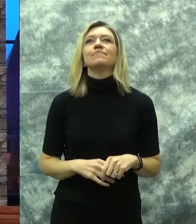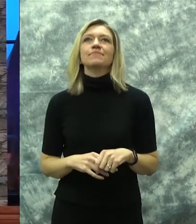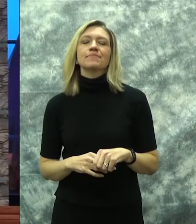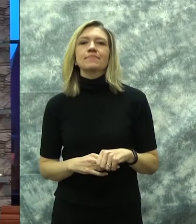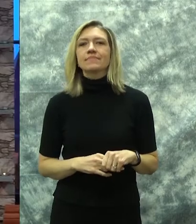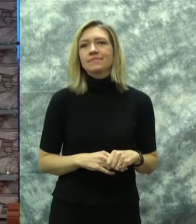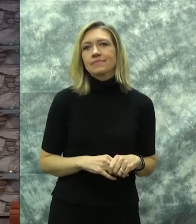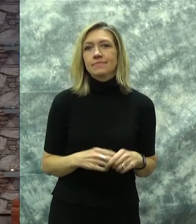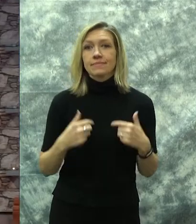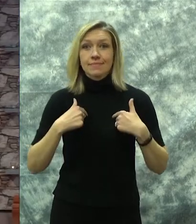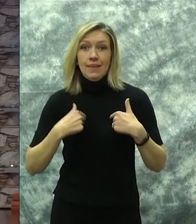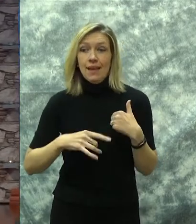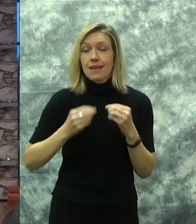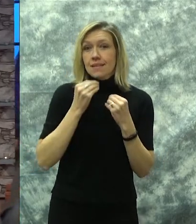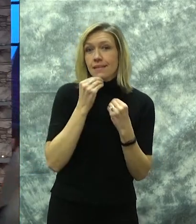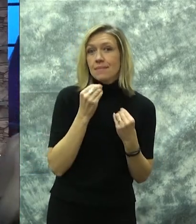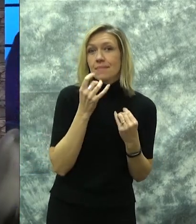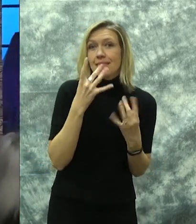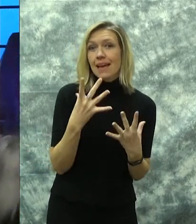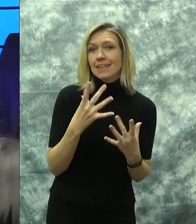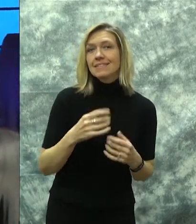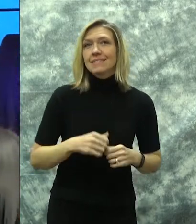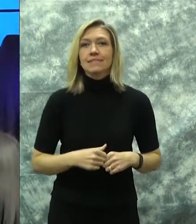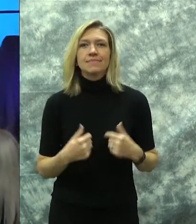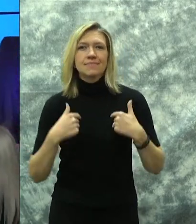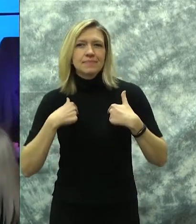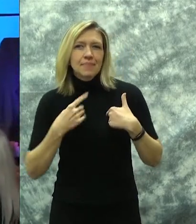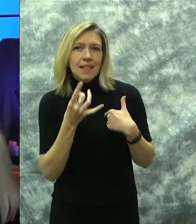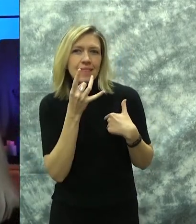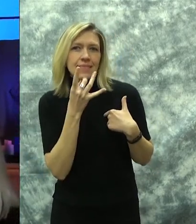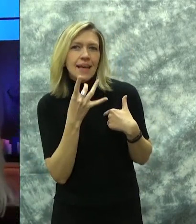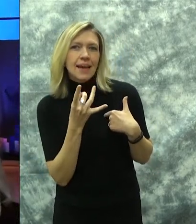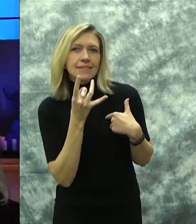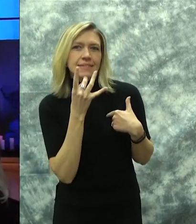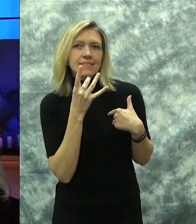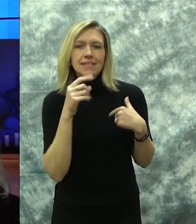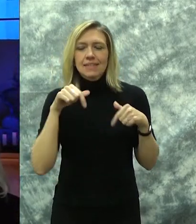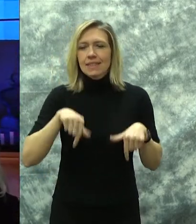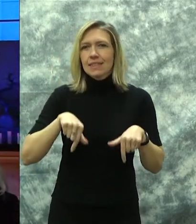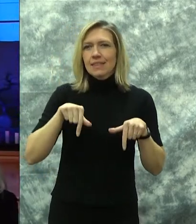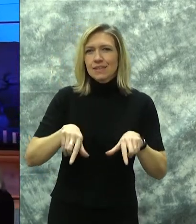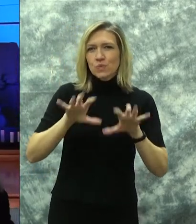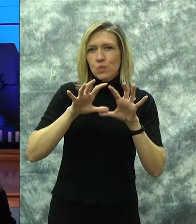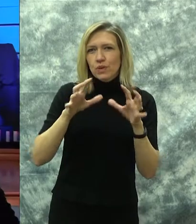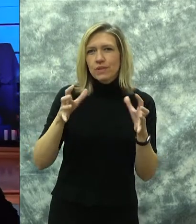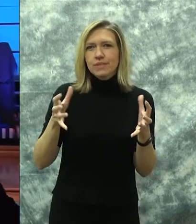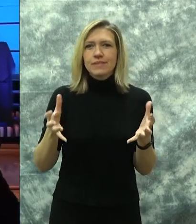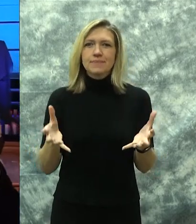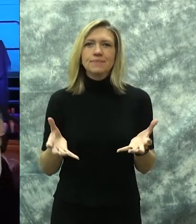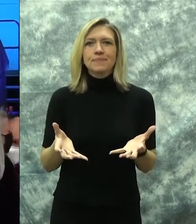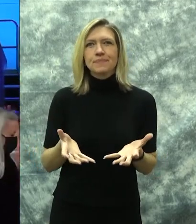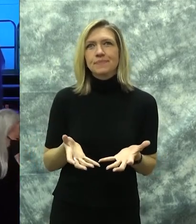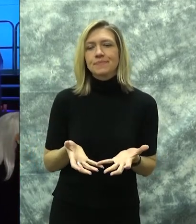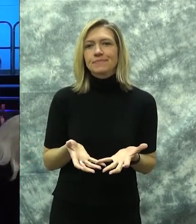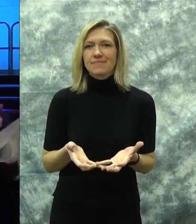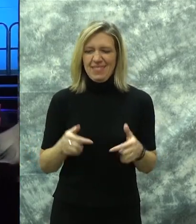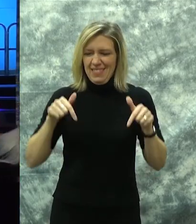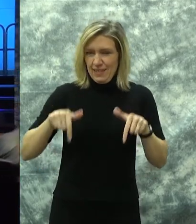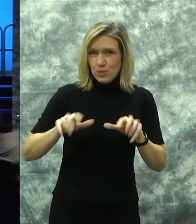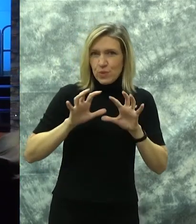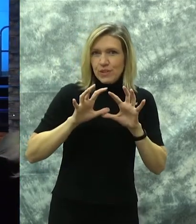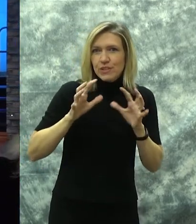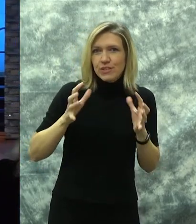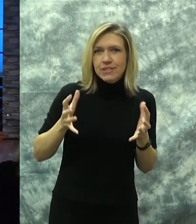I am a light. I am a light in this world. In this